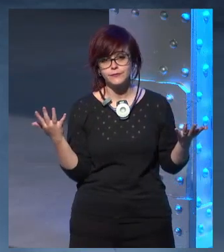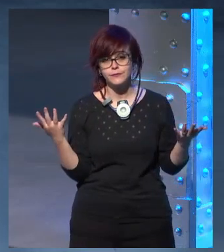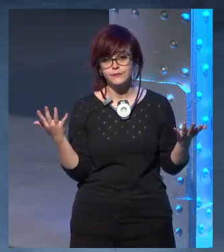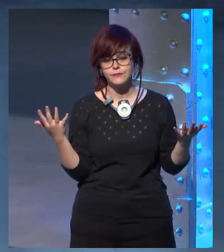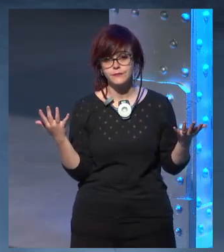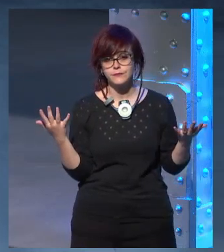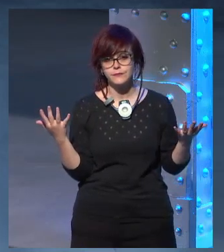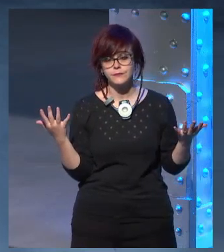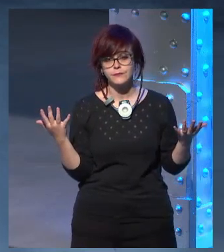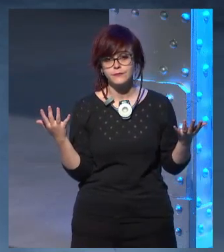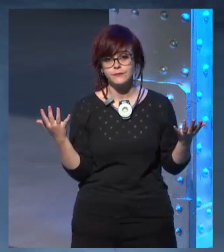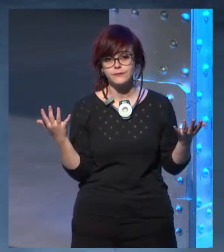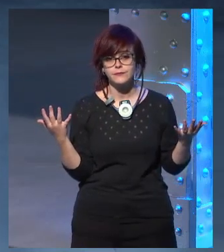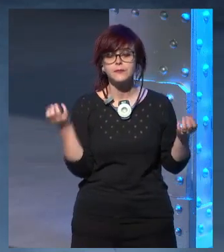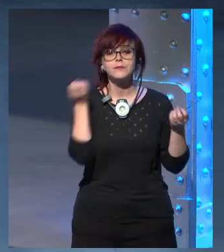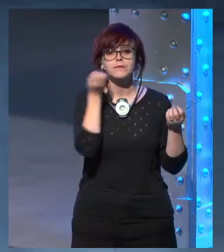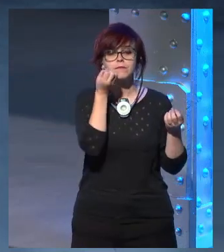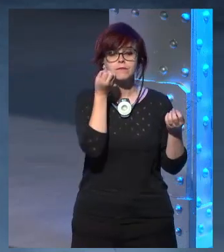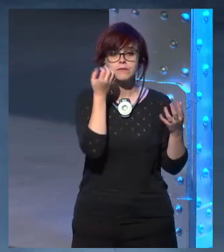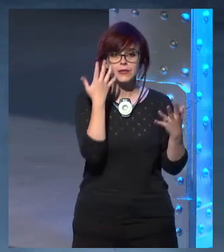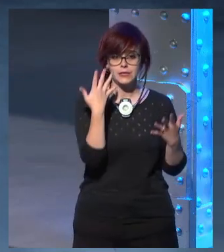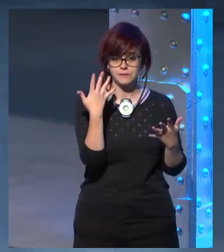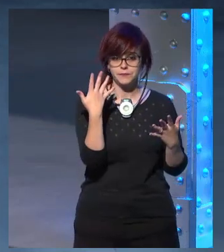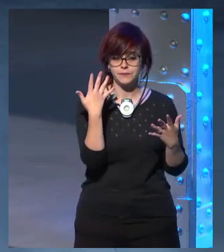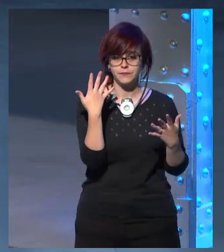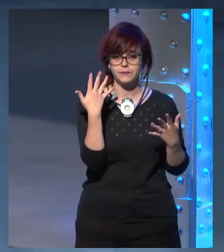there are a couple parts of that.